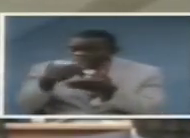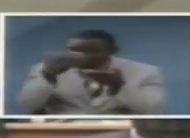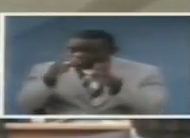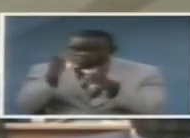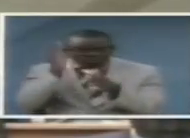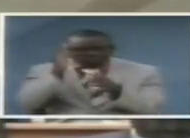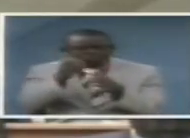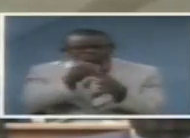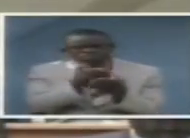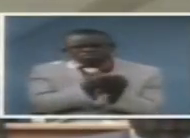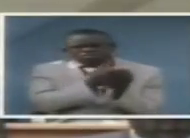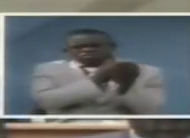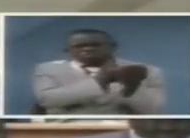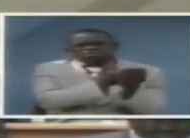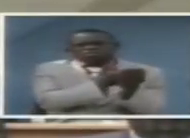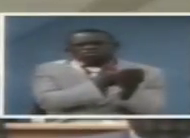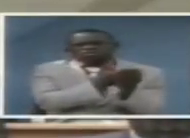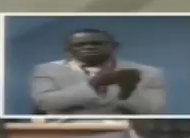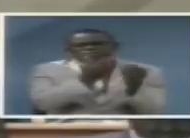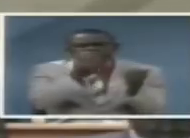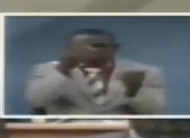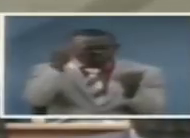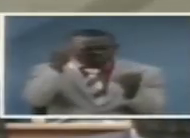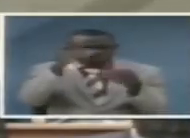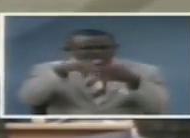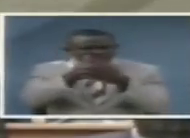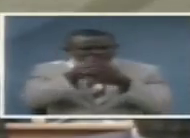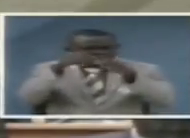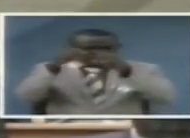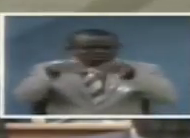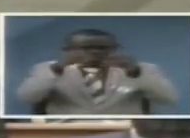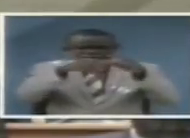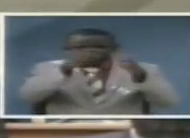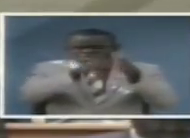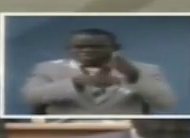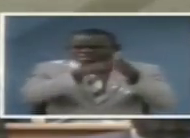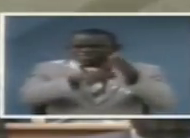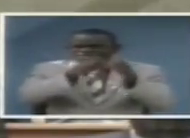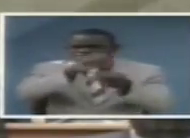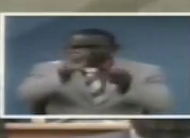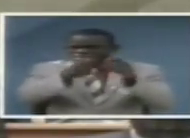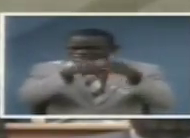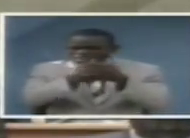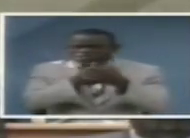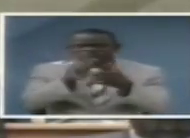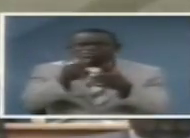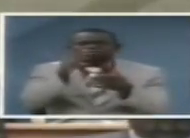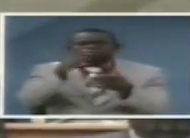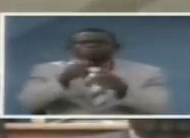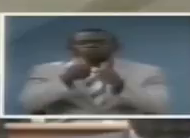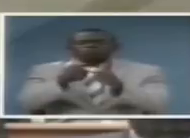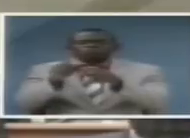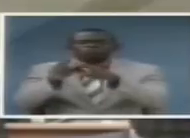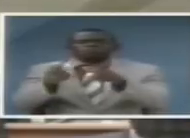basis for future adjustments to electricity tariffs. Mr. Speaker, to